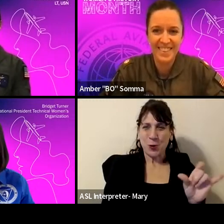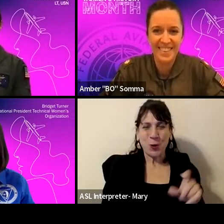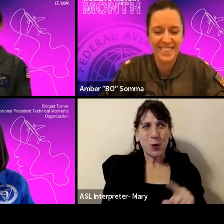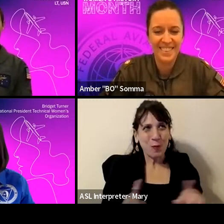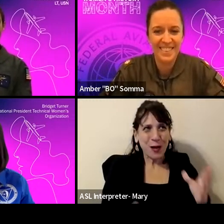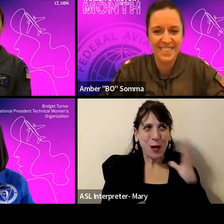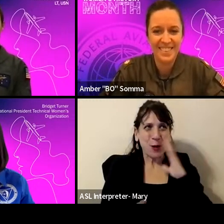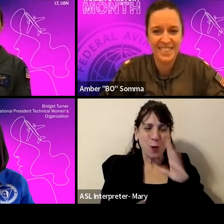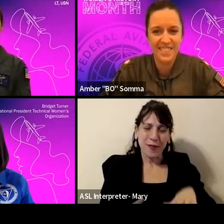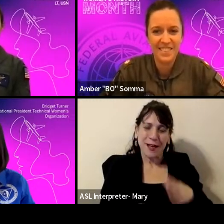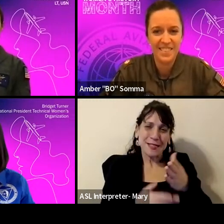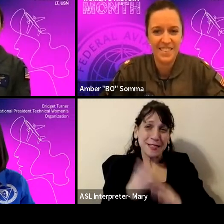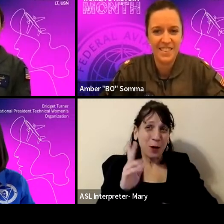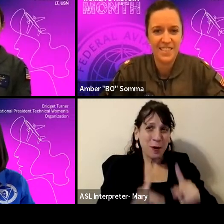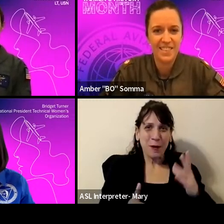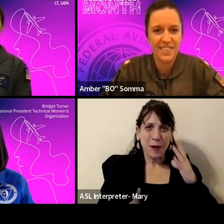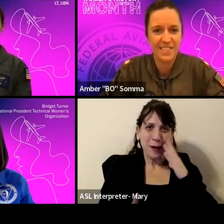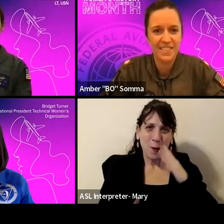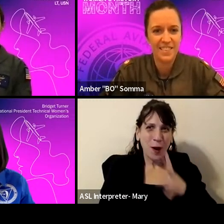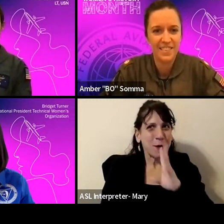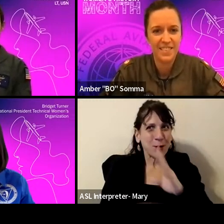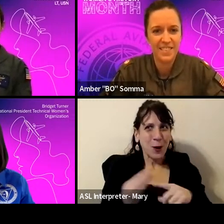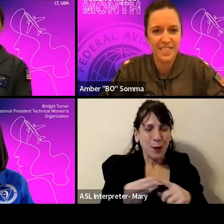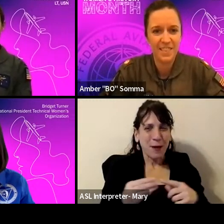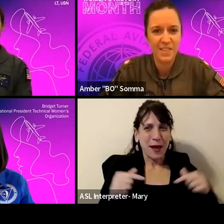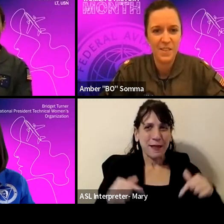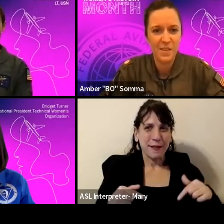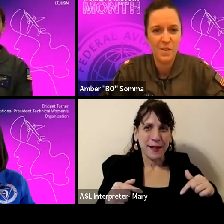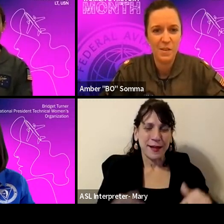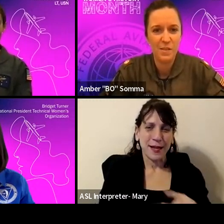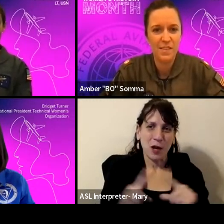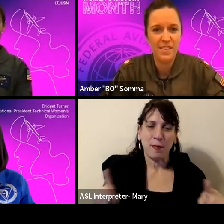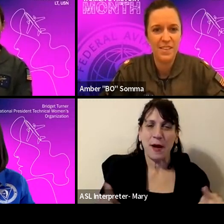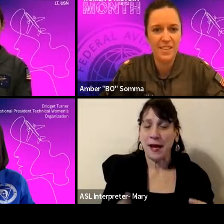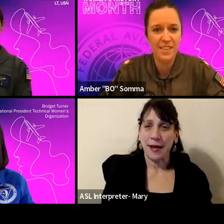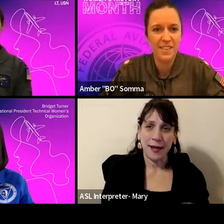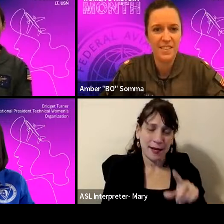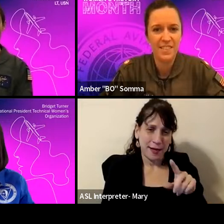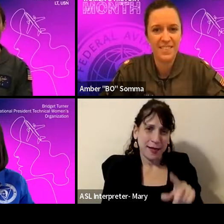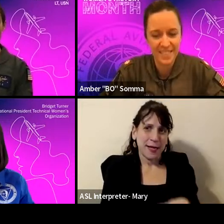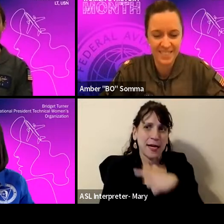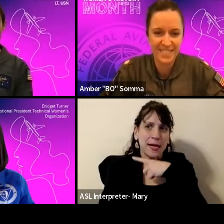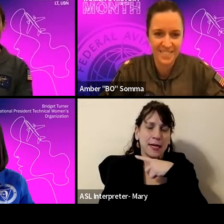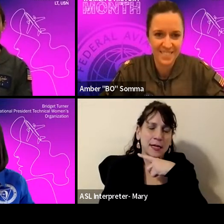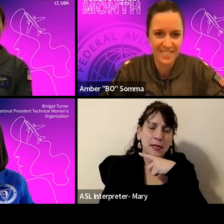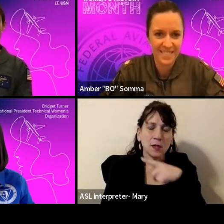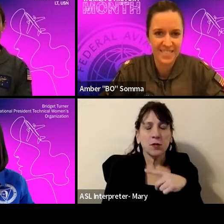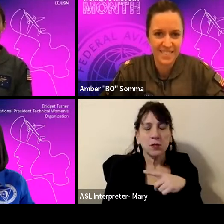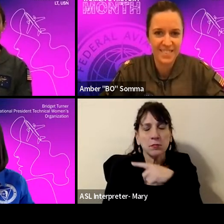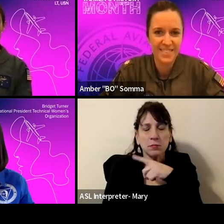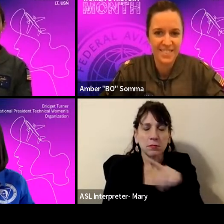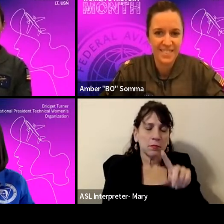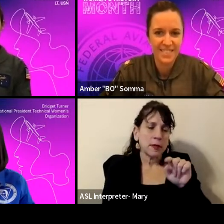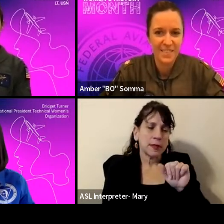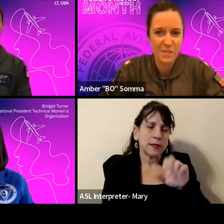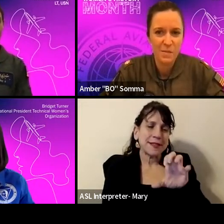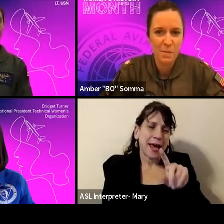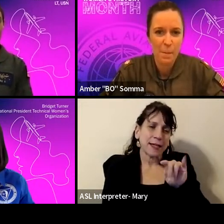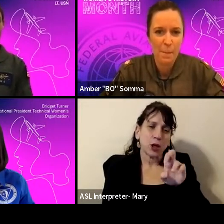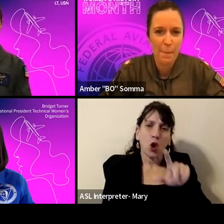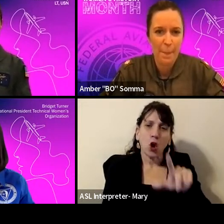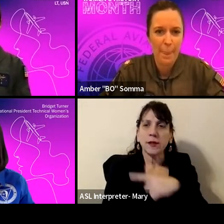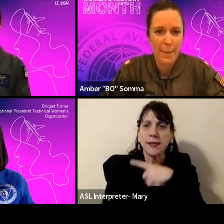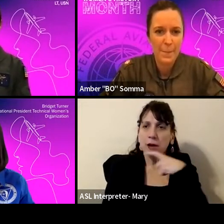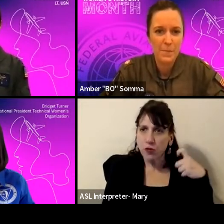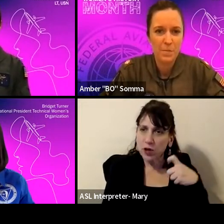I know that some people out there know I'm going to talk about this, but tactical dehydration is still obviously a problem in our community.